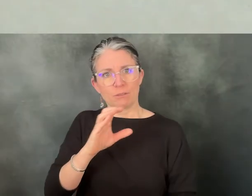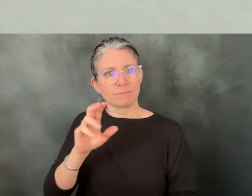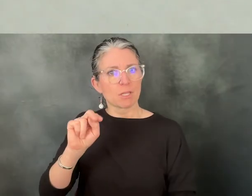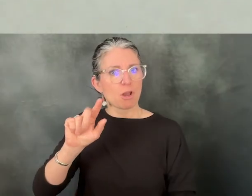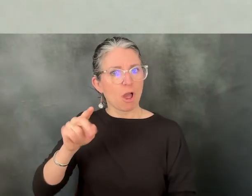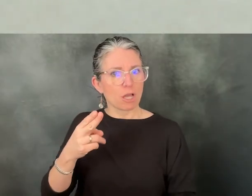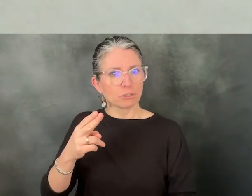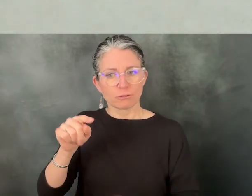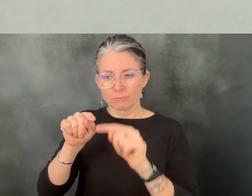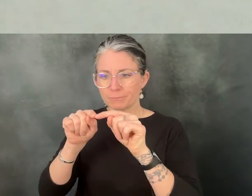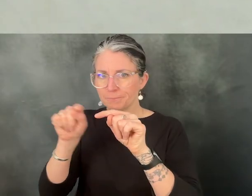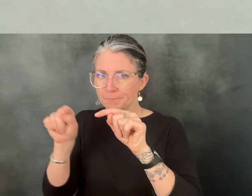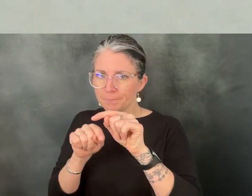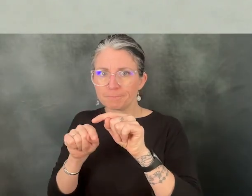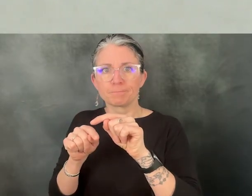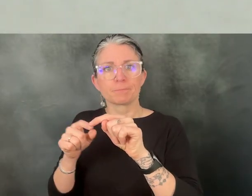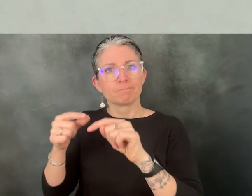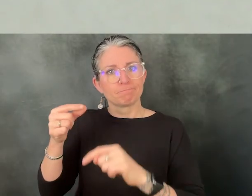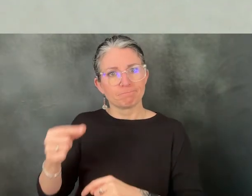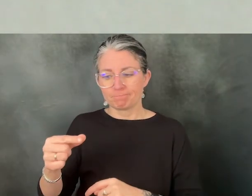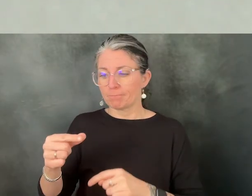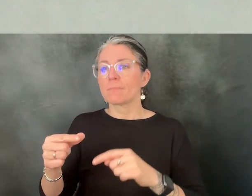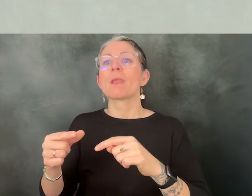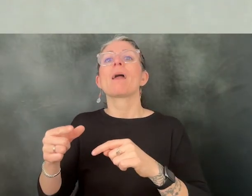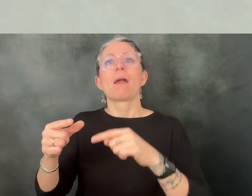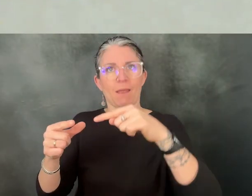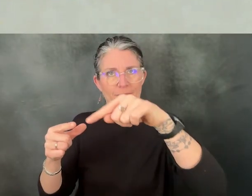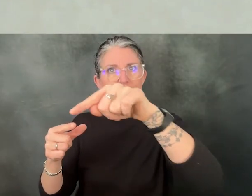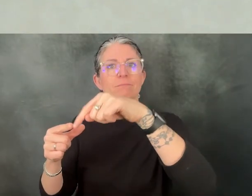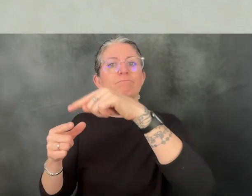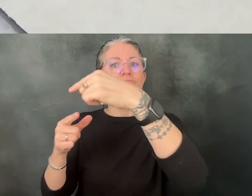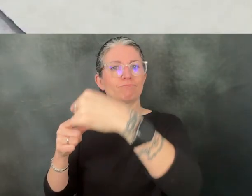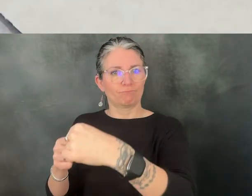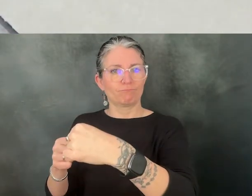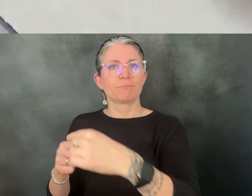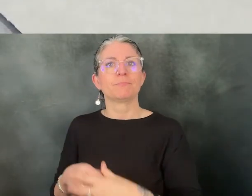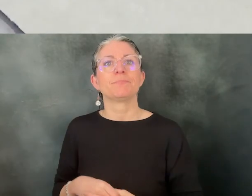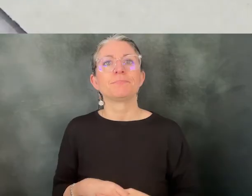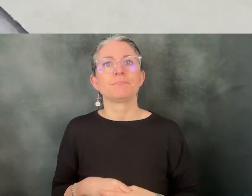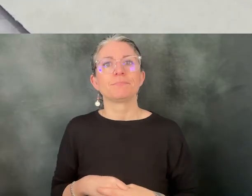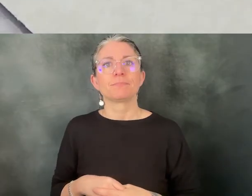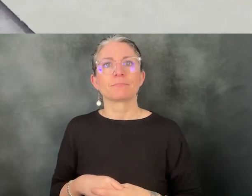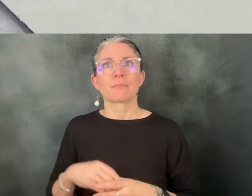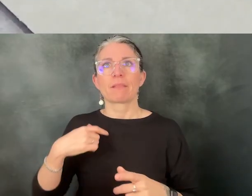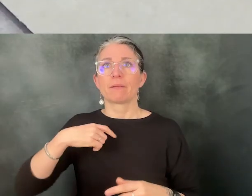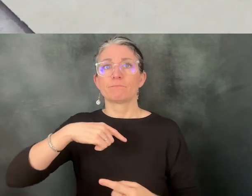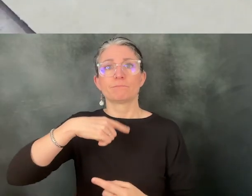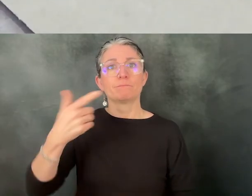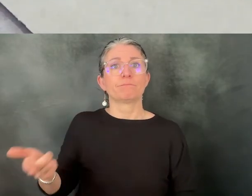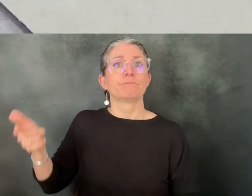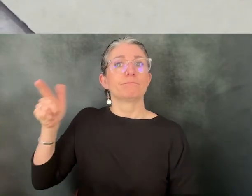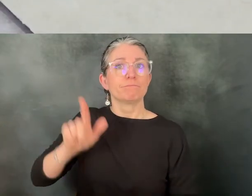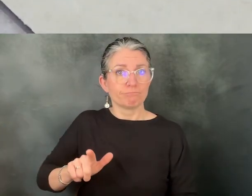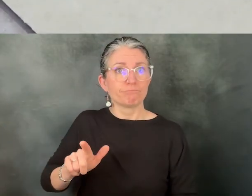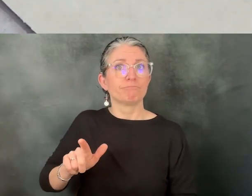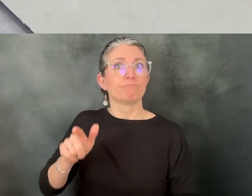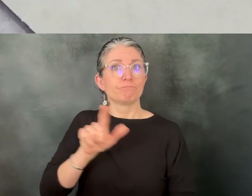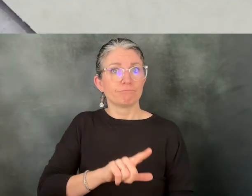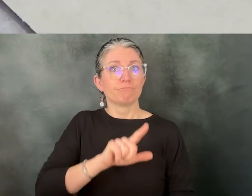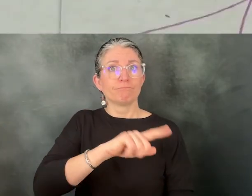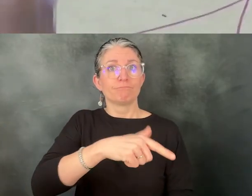for that notch there. I'm lining it up perfectly. Okay. The next